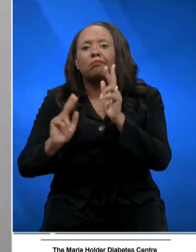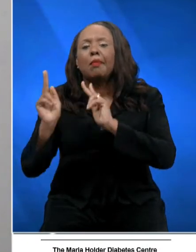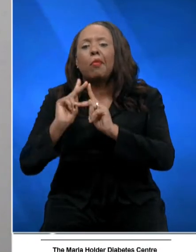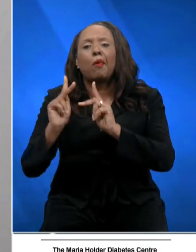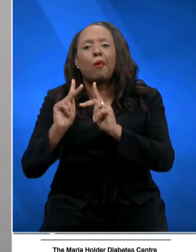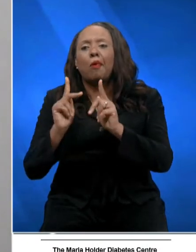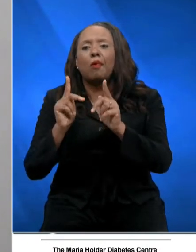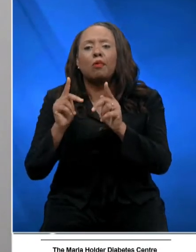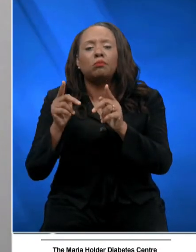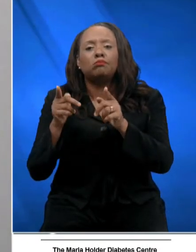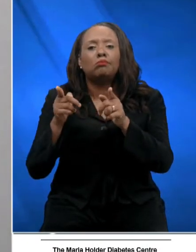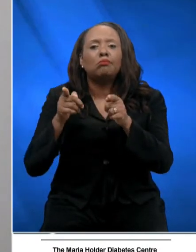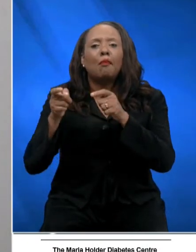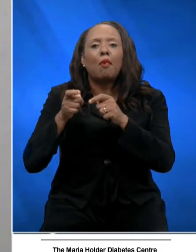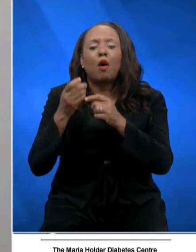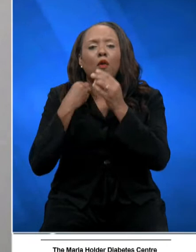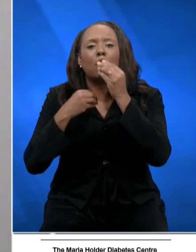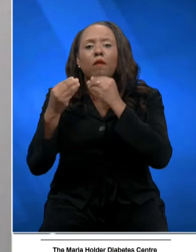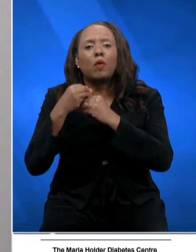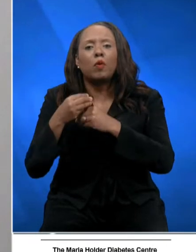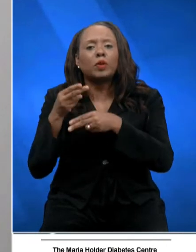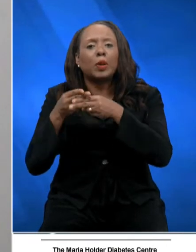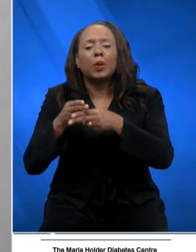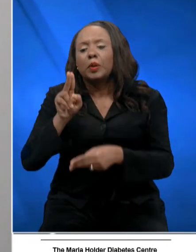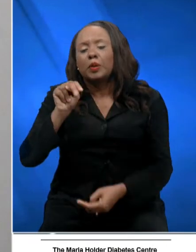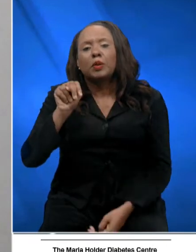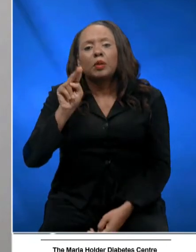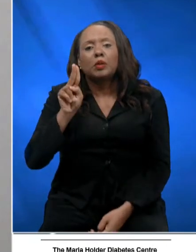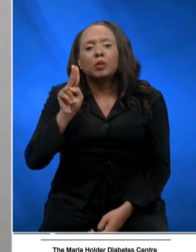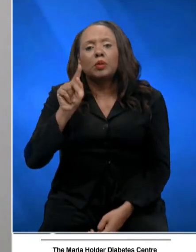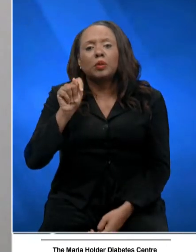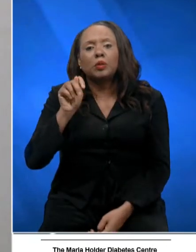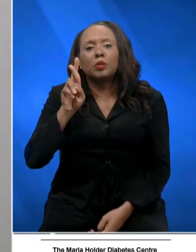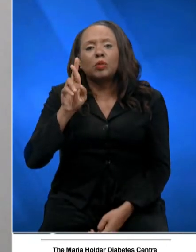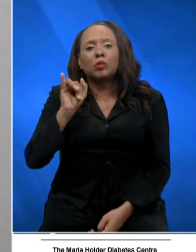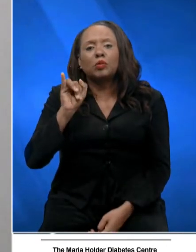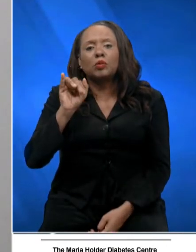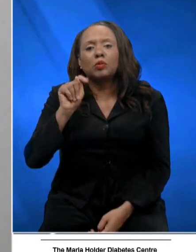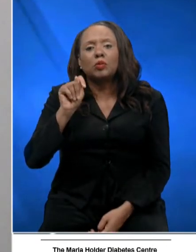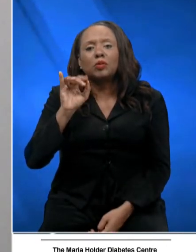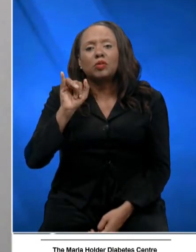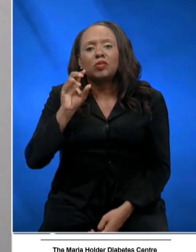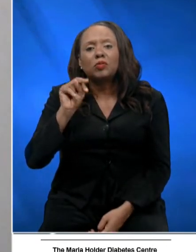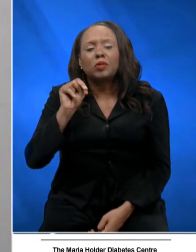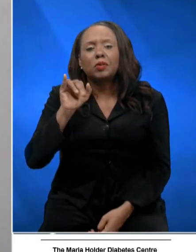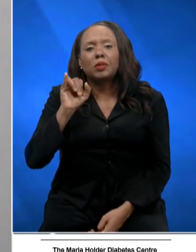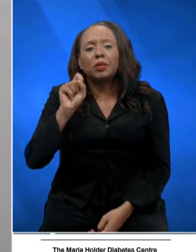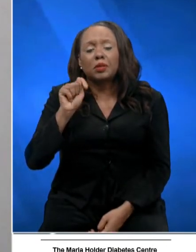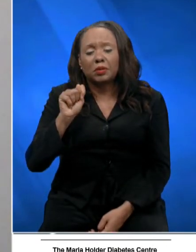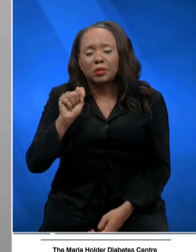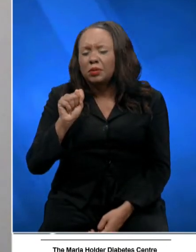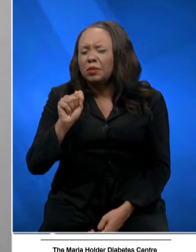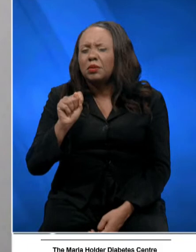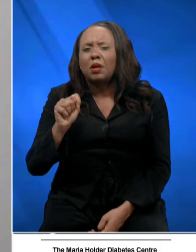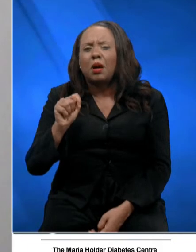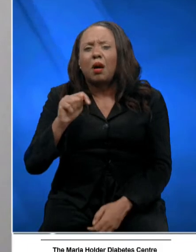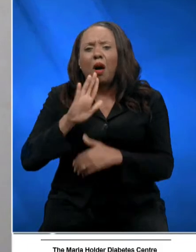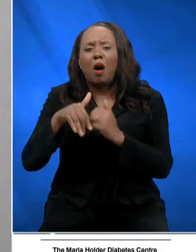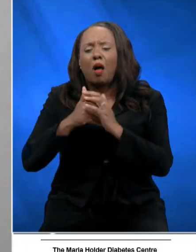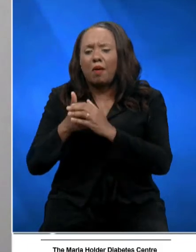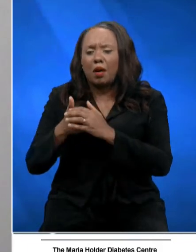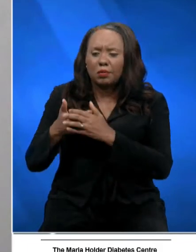assist them in doing what they're supposed to do and prevent some of the complications. So one of the things that is actually very important